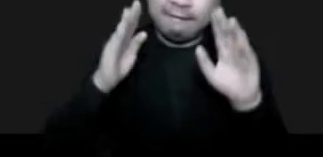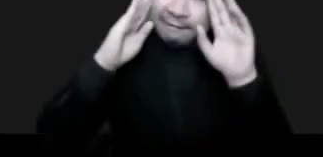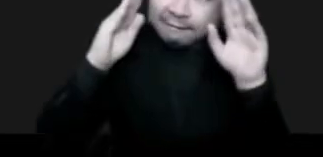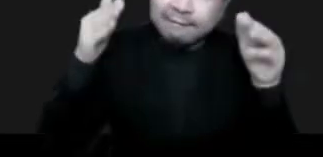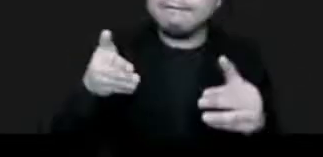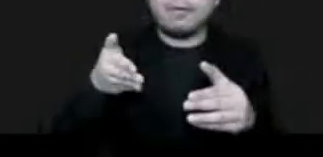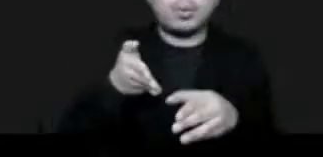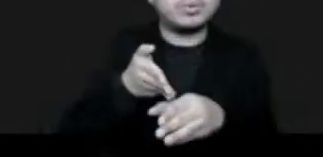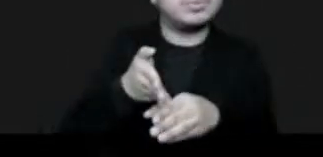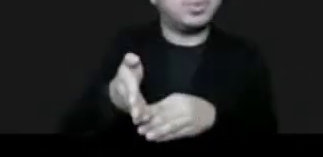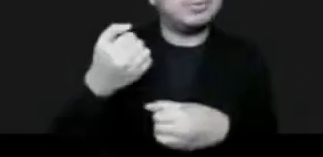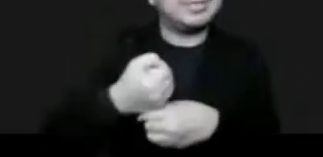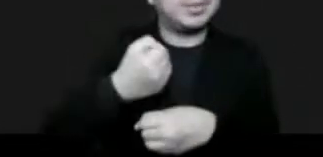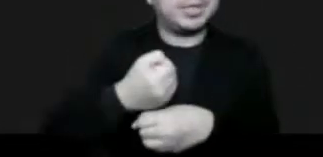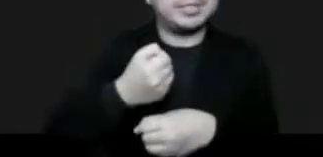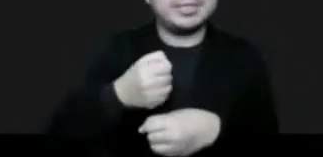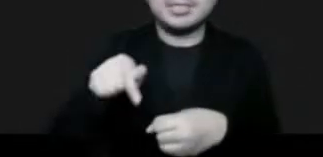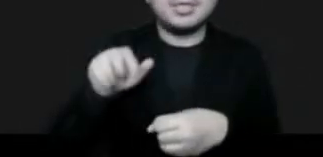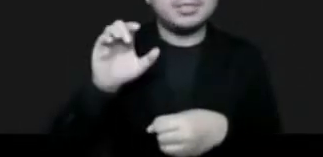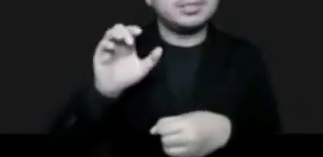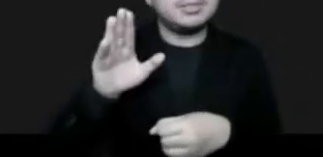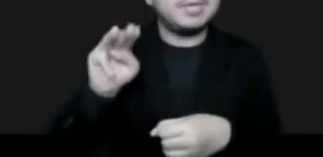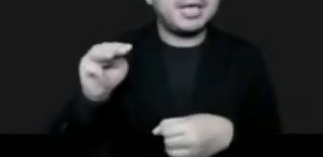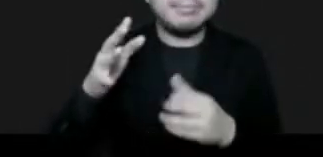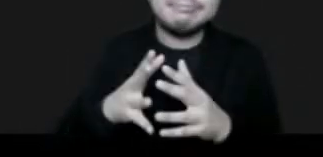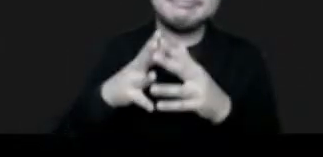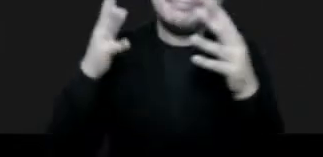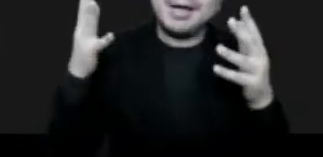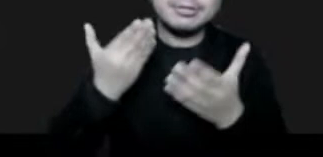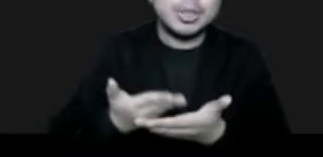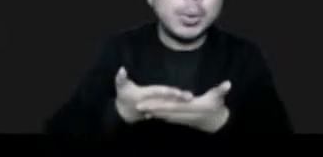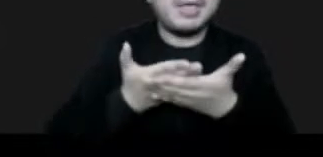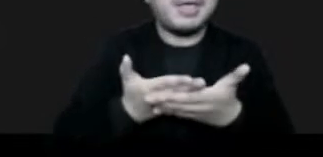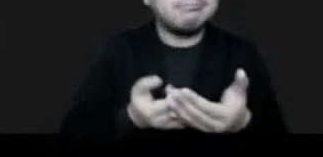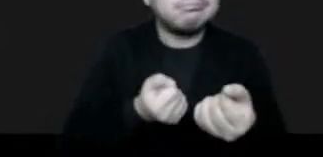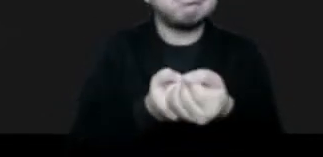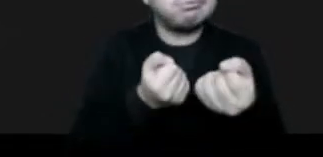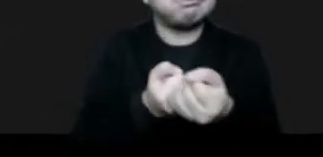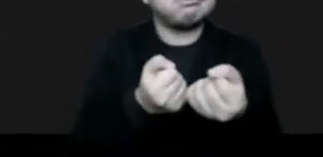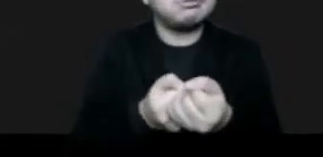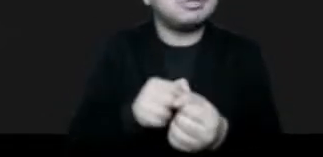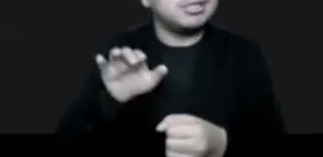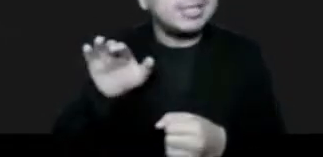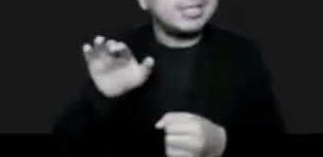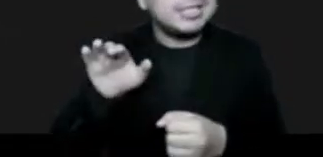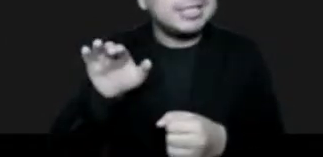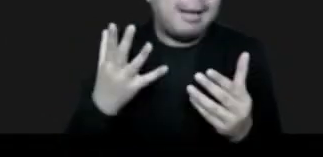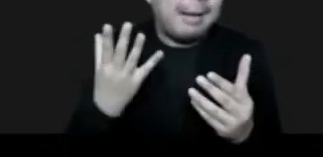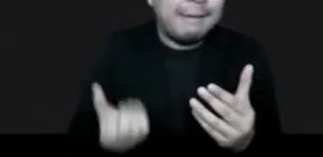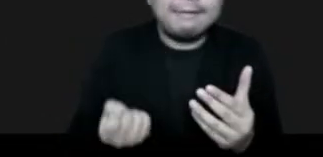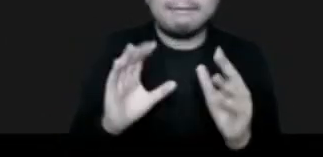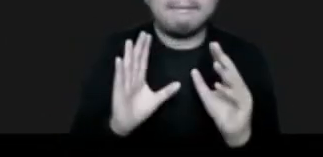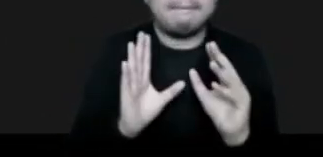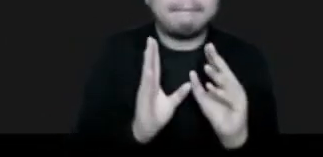CBM is doing a lot in Zimbabwe. We have had meetings to pave way for